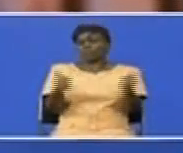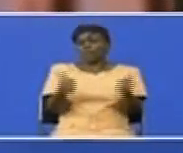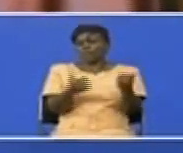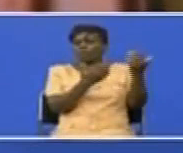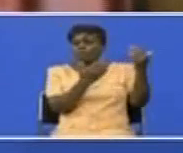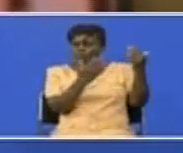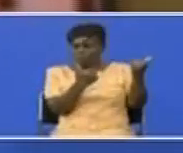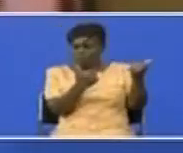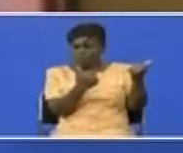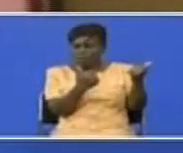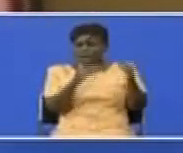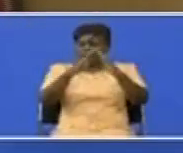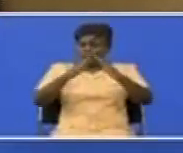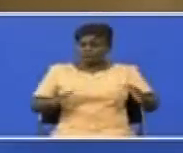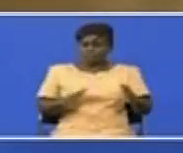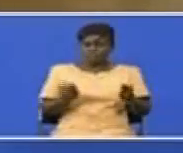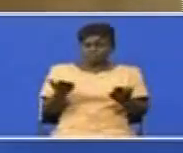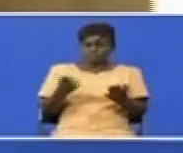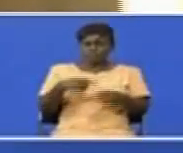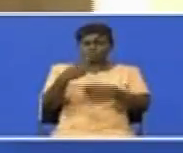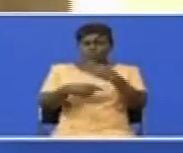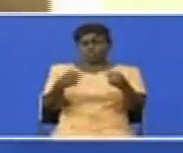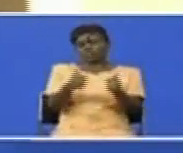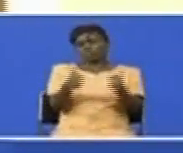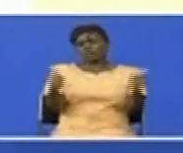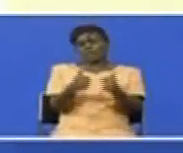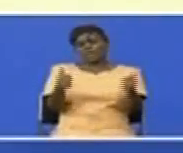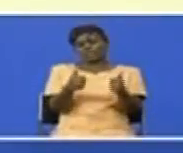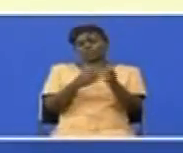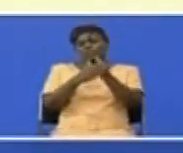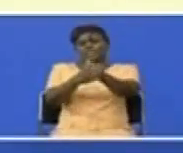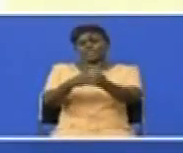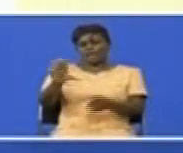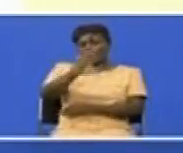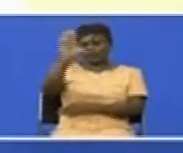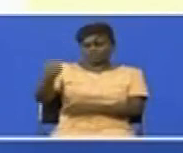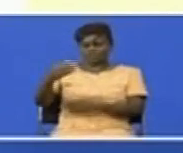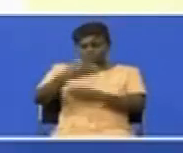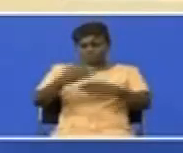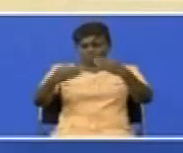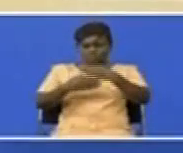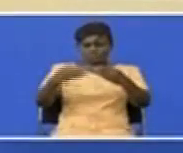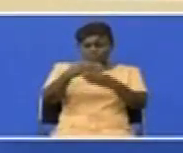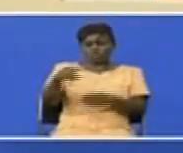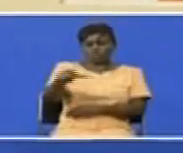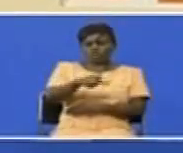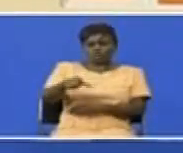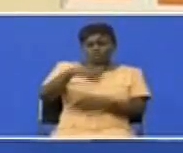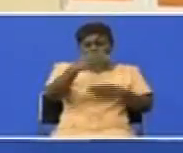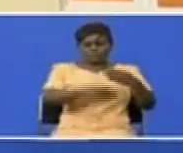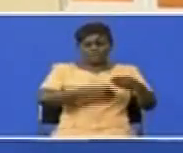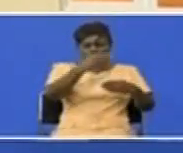and hope that straw-made houses will catapult Rwanda to the forefront in Africa for construction using locally